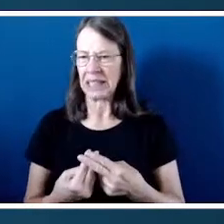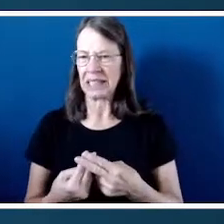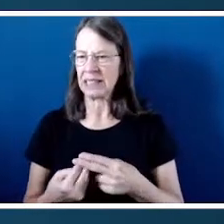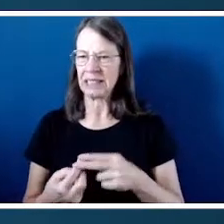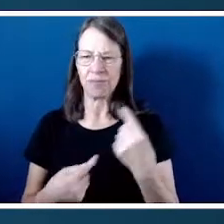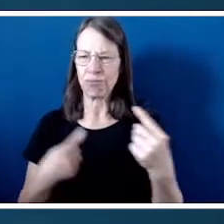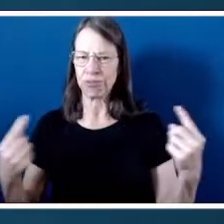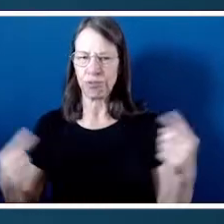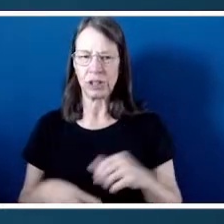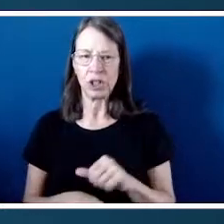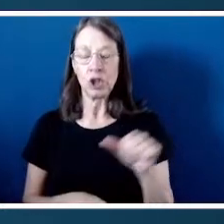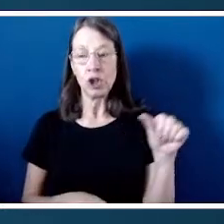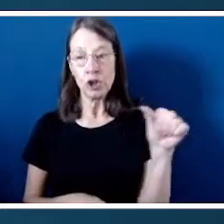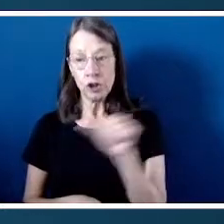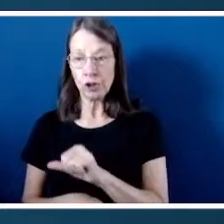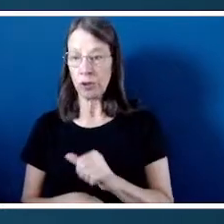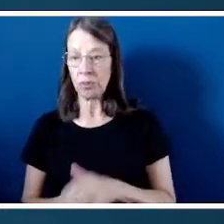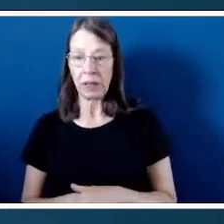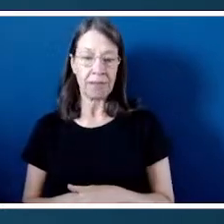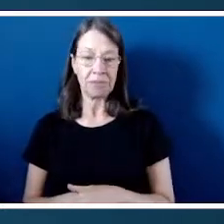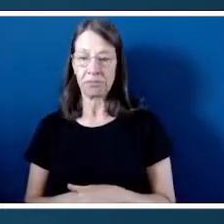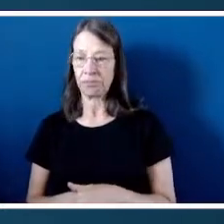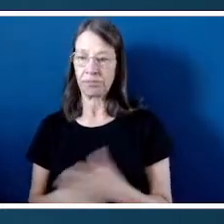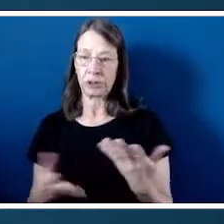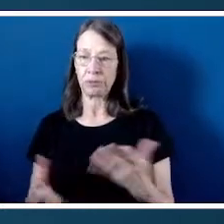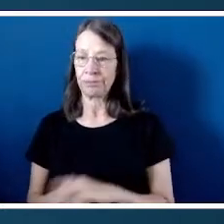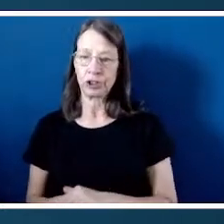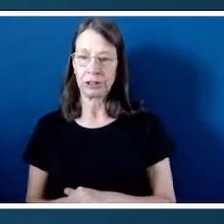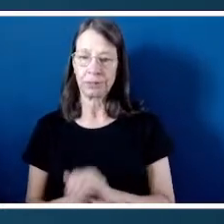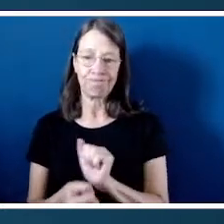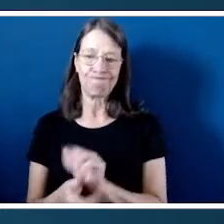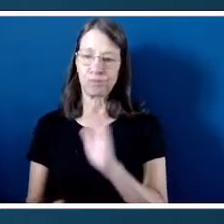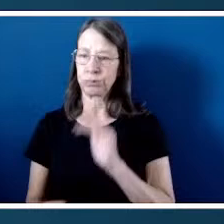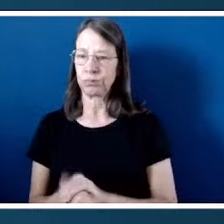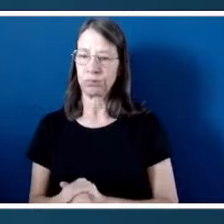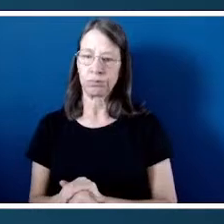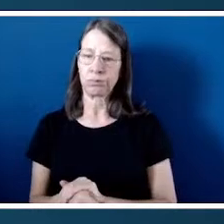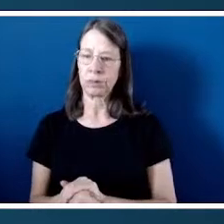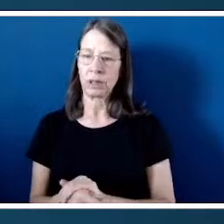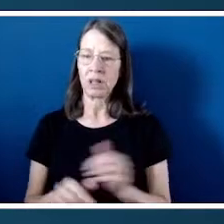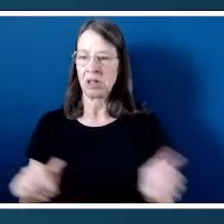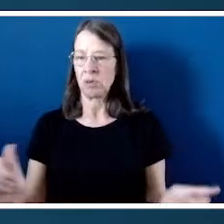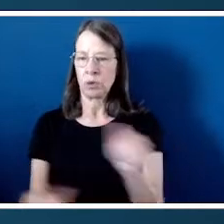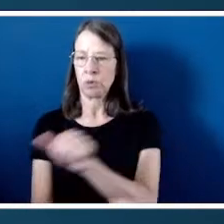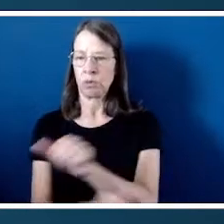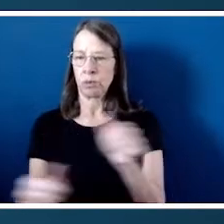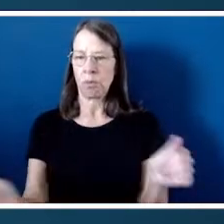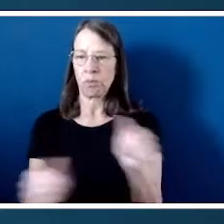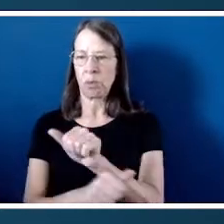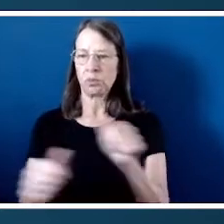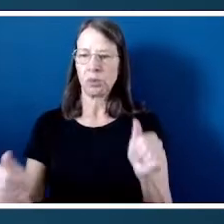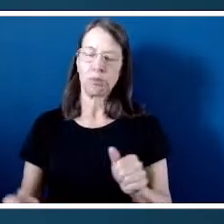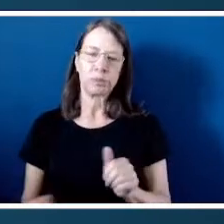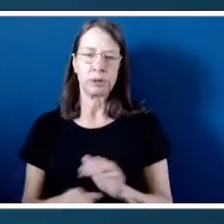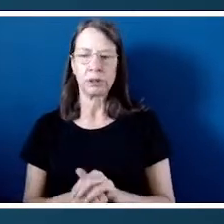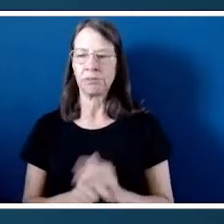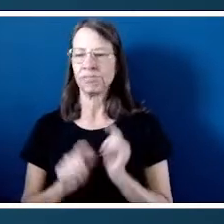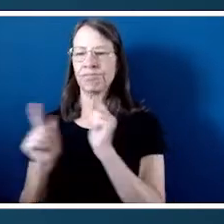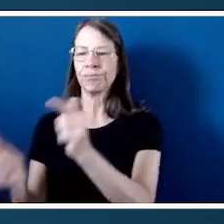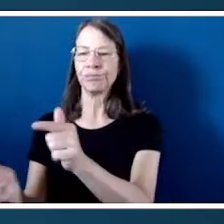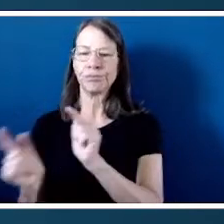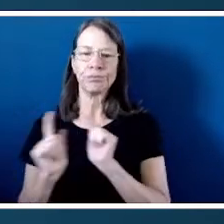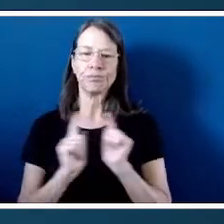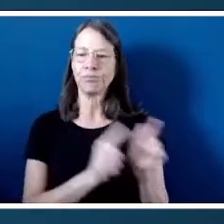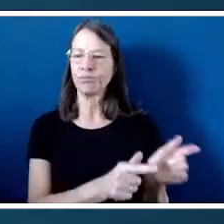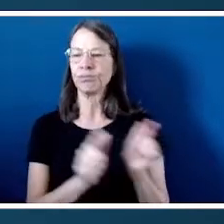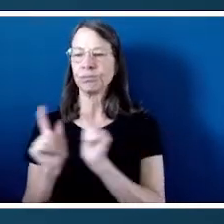move and work across the vast blue Pacific. So should Pacific Islanders, all Pacific